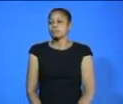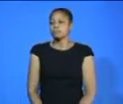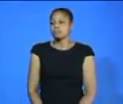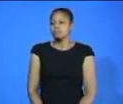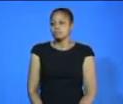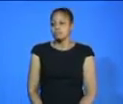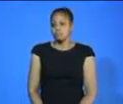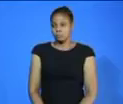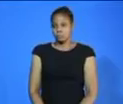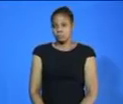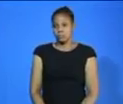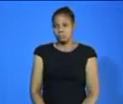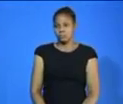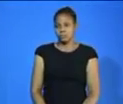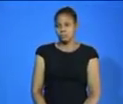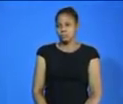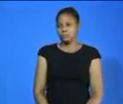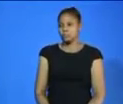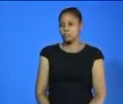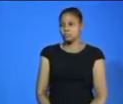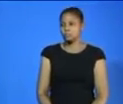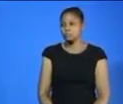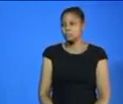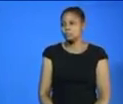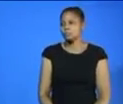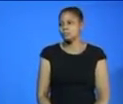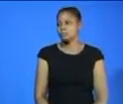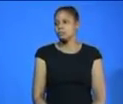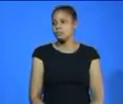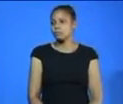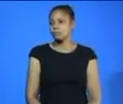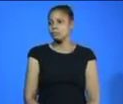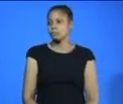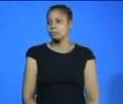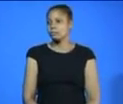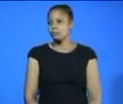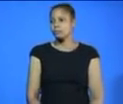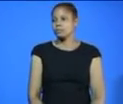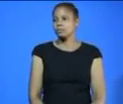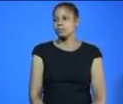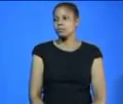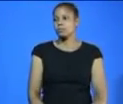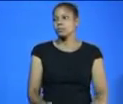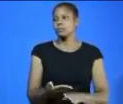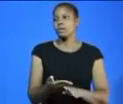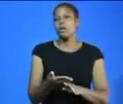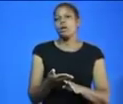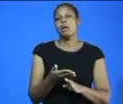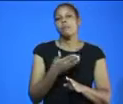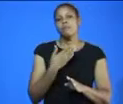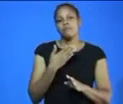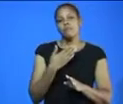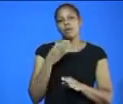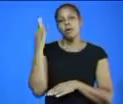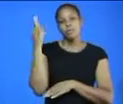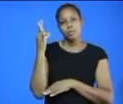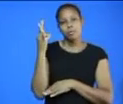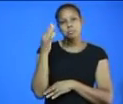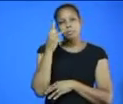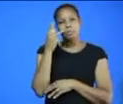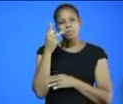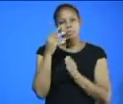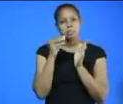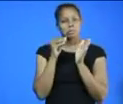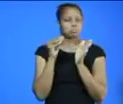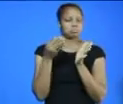Before I get into the word, I just saw a note slipped on the pulpit.